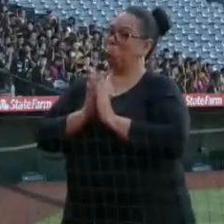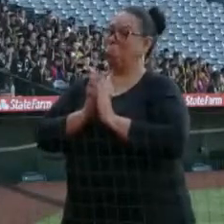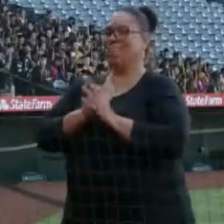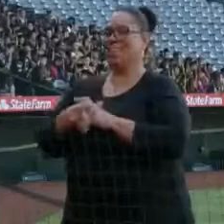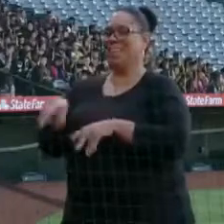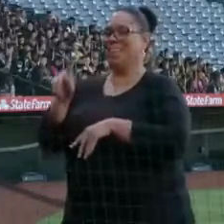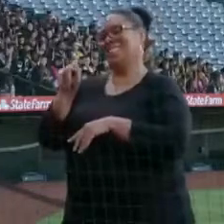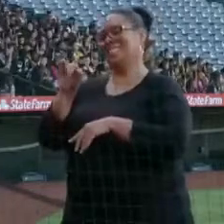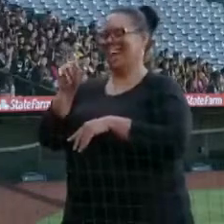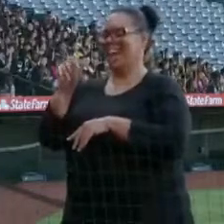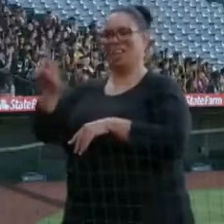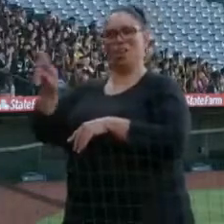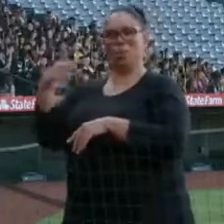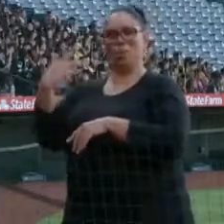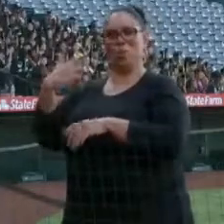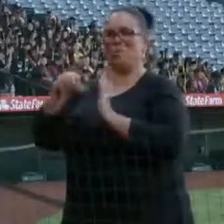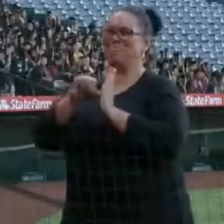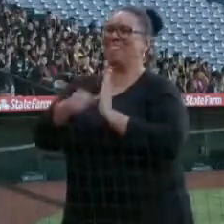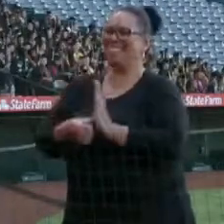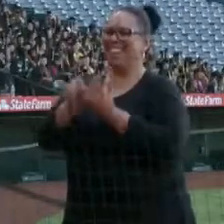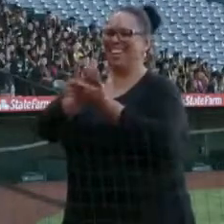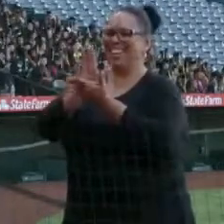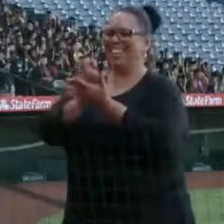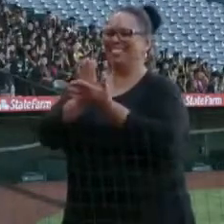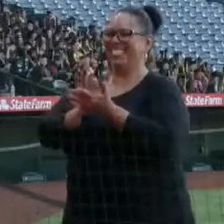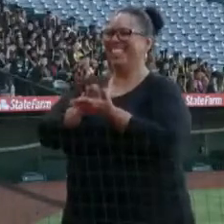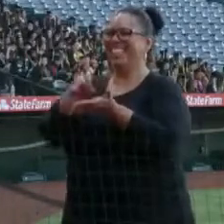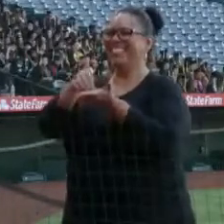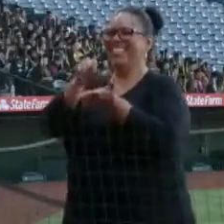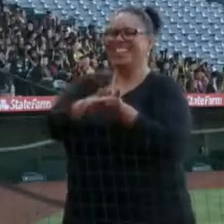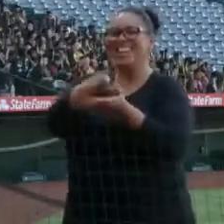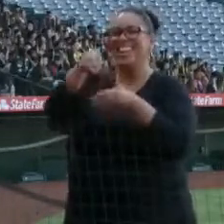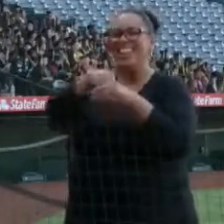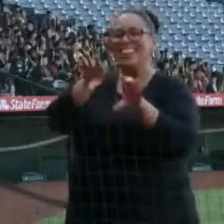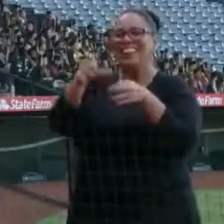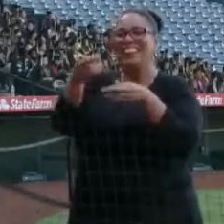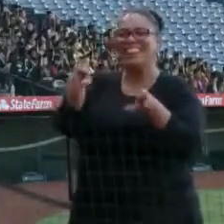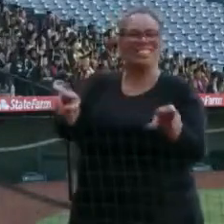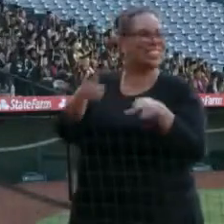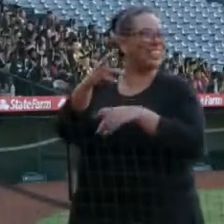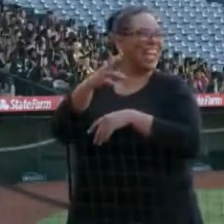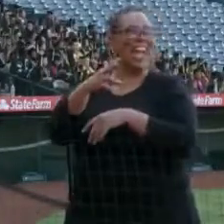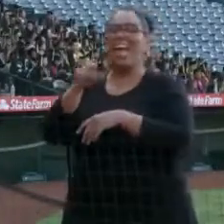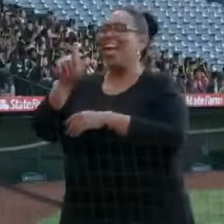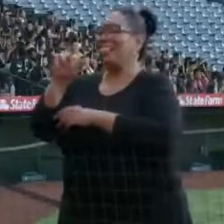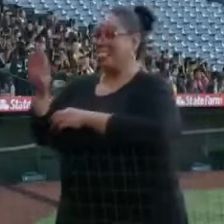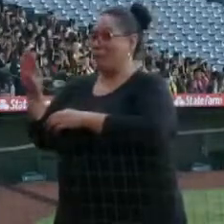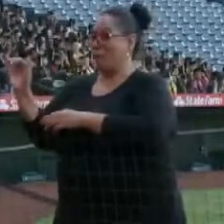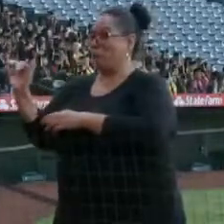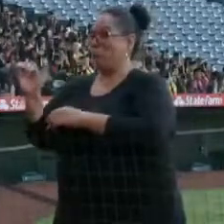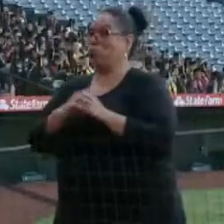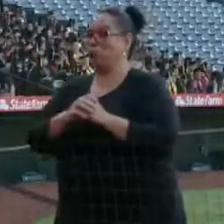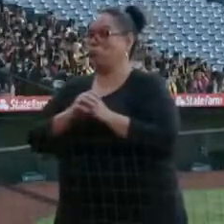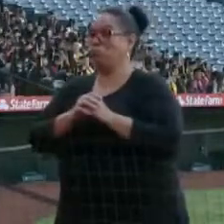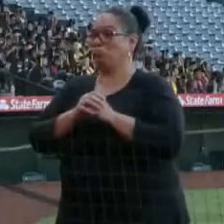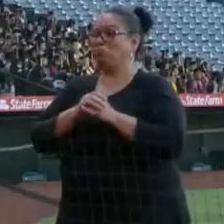Tyler has an impressive academic record, both in the classroom and in the lab. Under